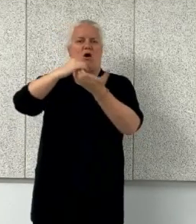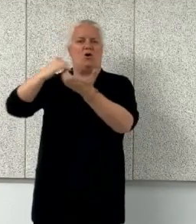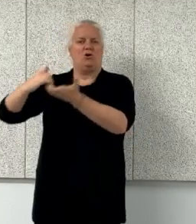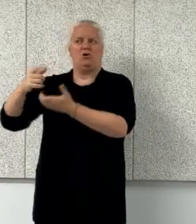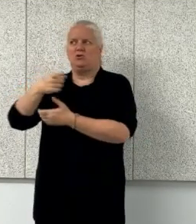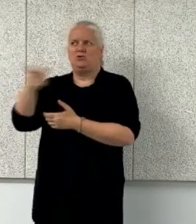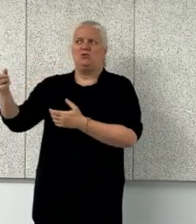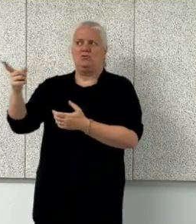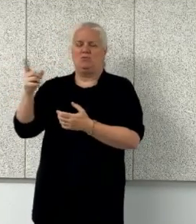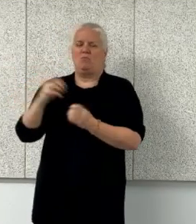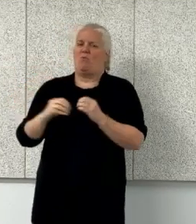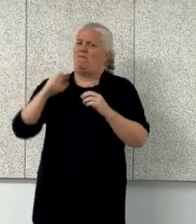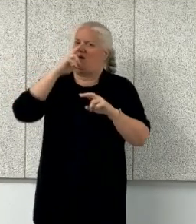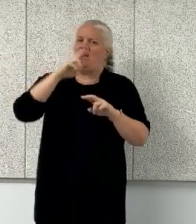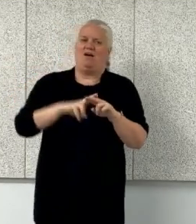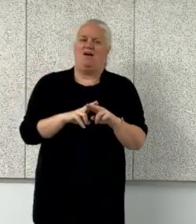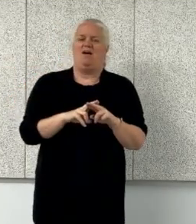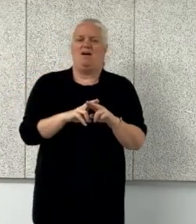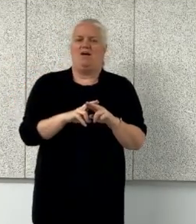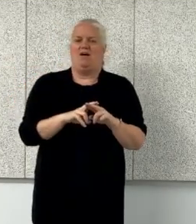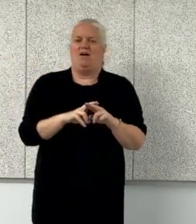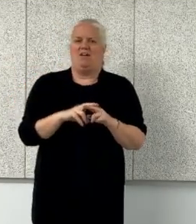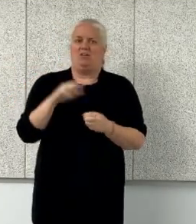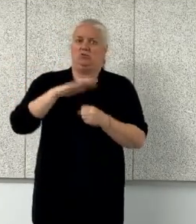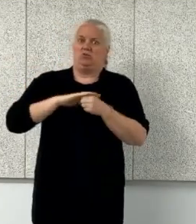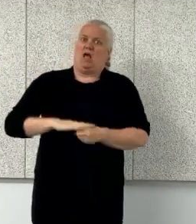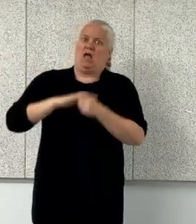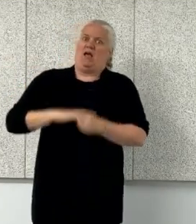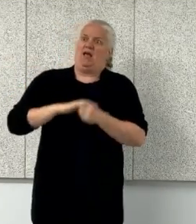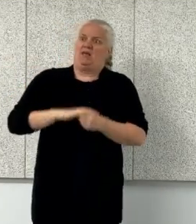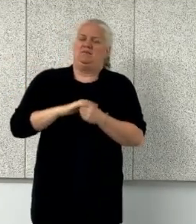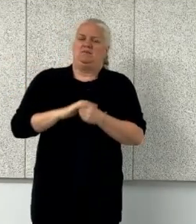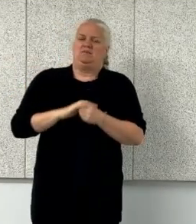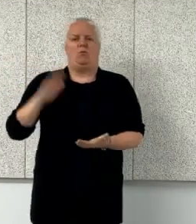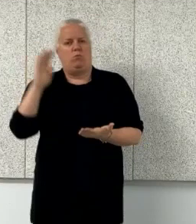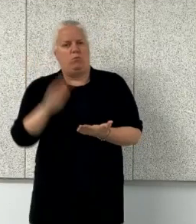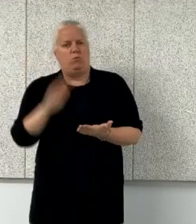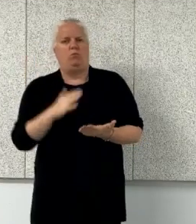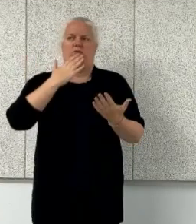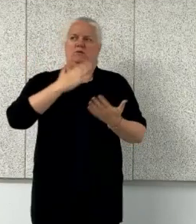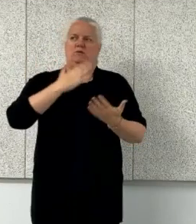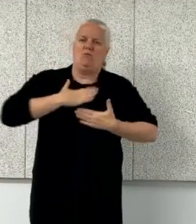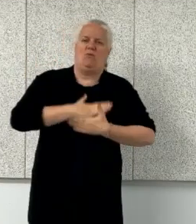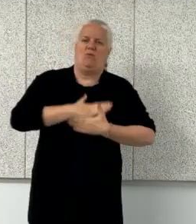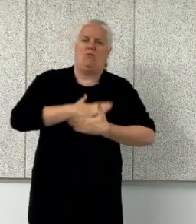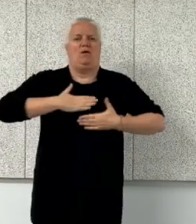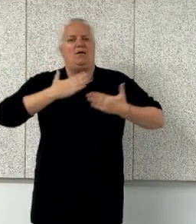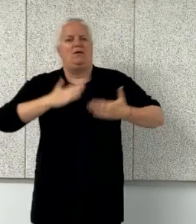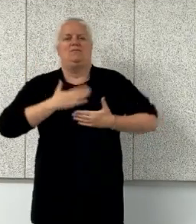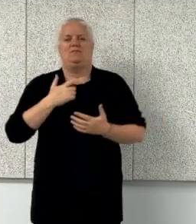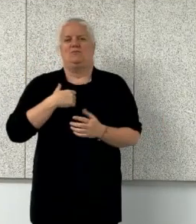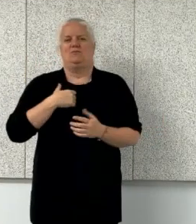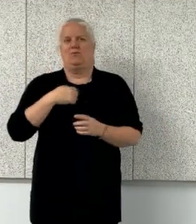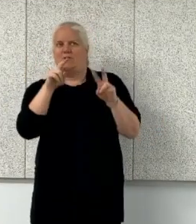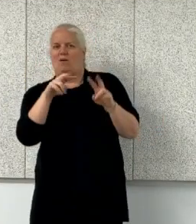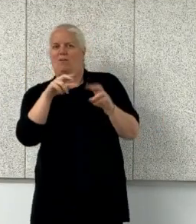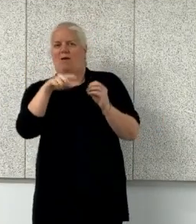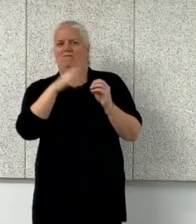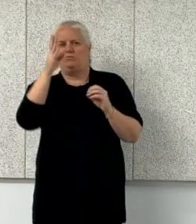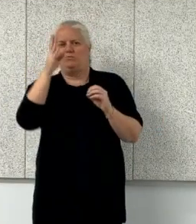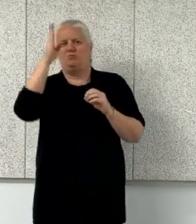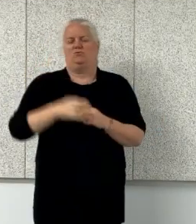more fun and less stressful, and I'm so enjoying it, and so that I'm optimistic about the future.